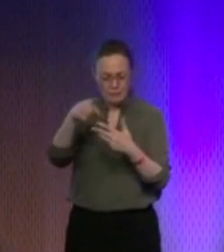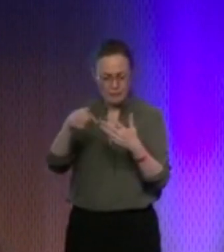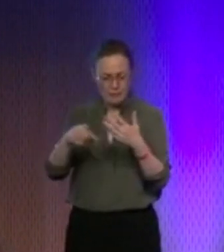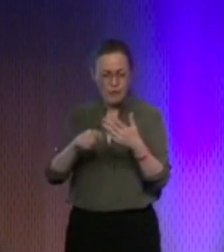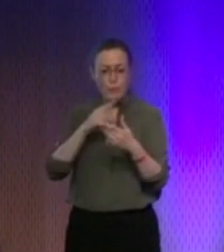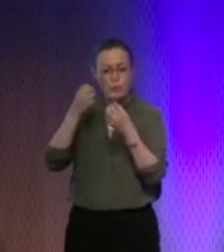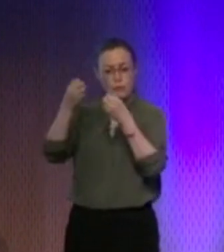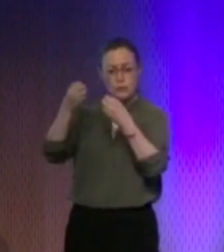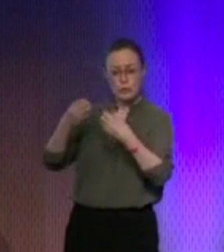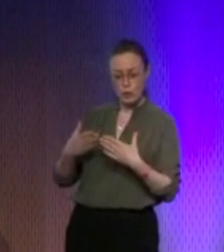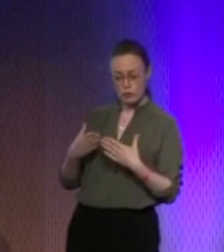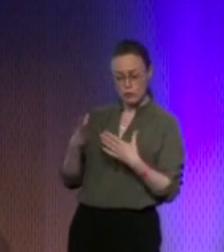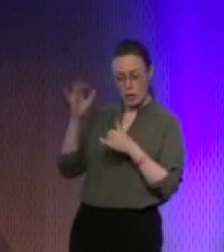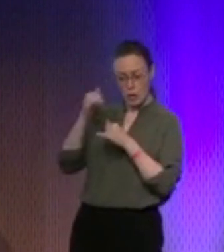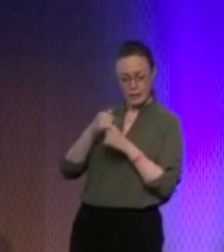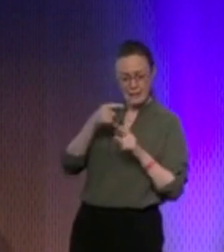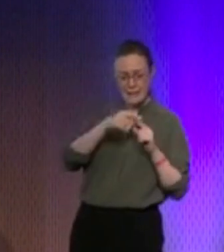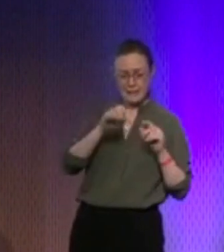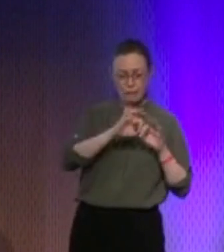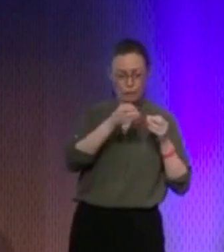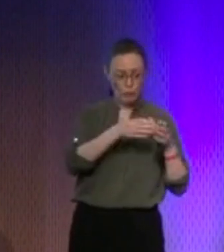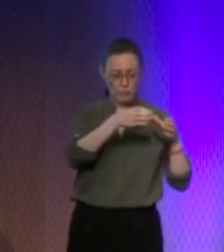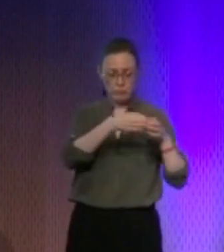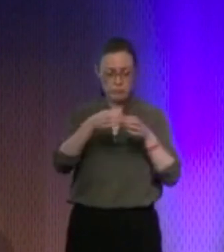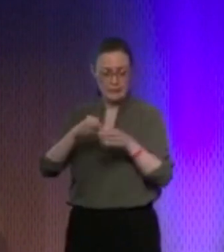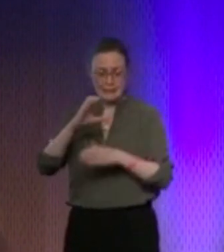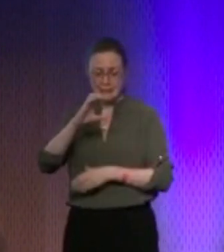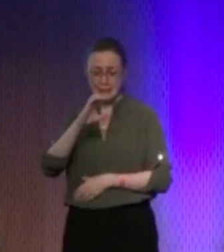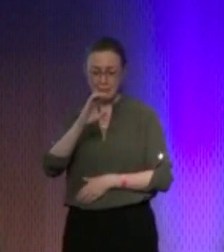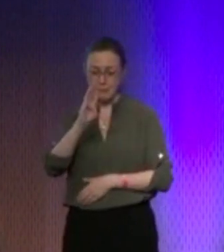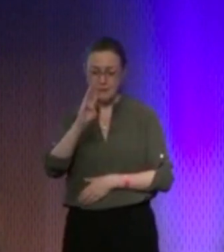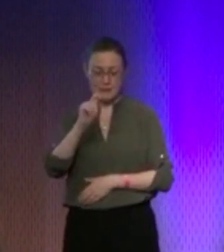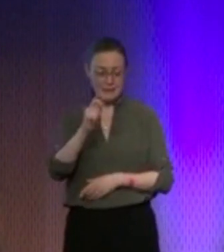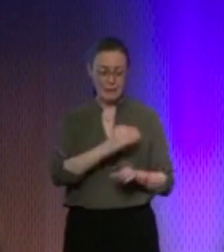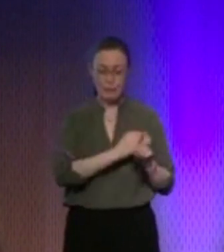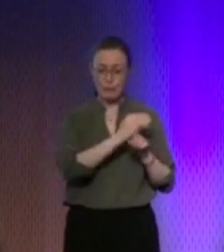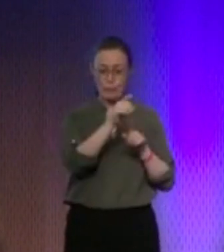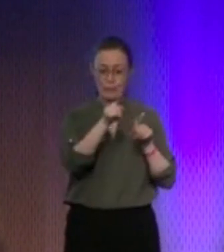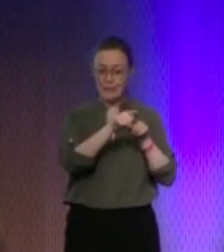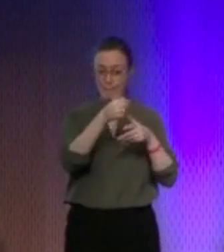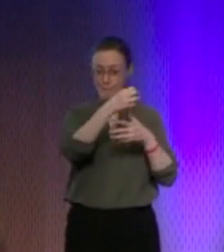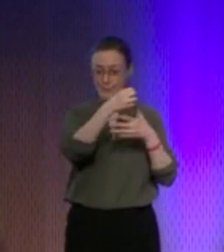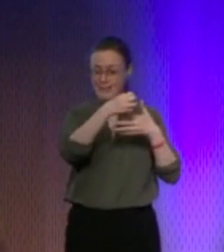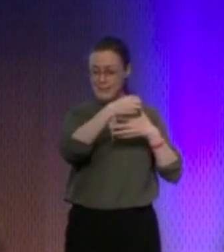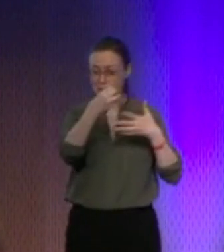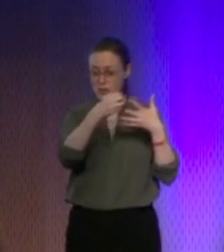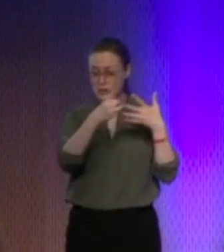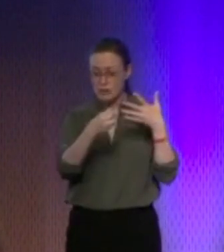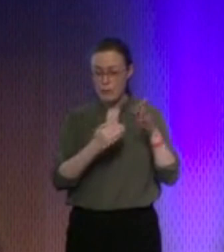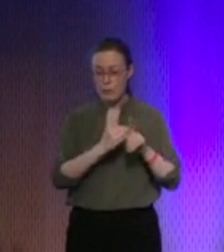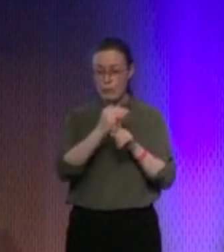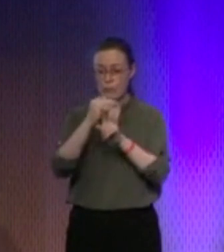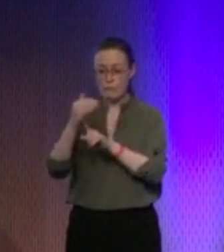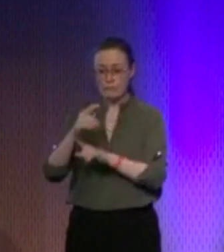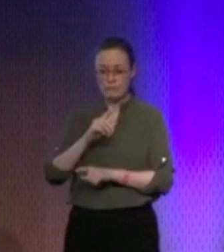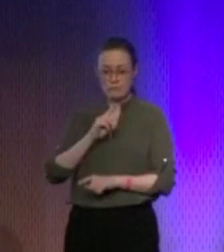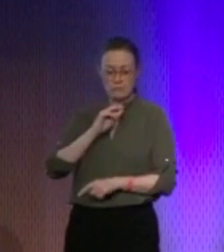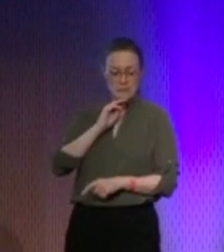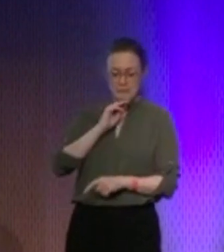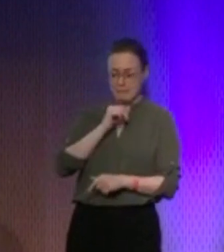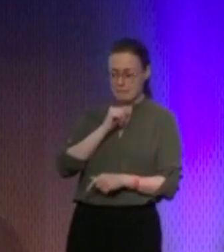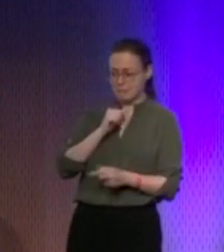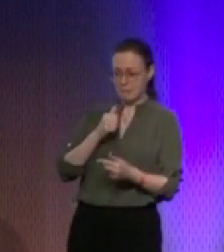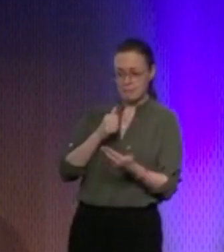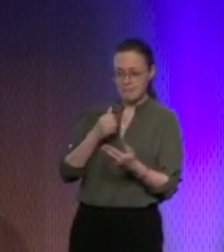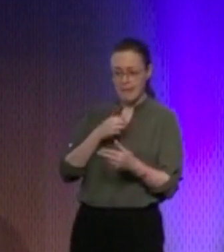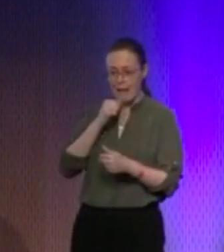results are showing that all of those groups did just as well with the CBT. So there's no evidence from that there are any groups that shouldn't be able